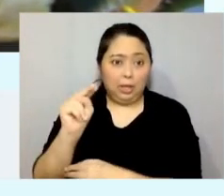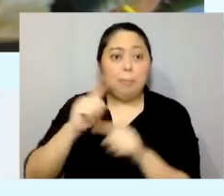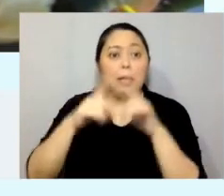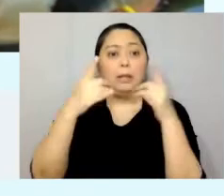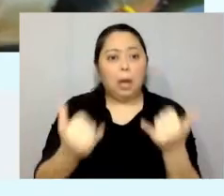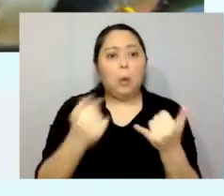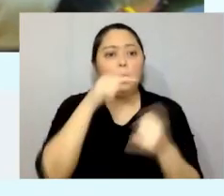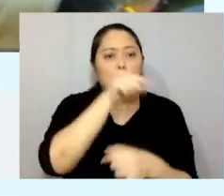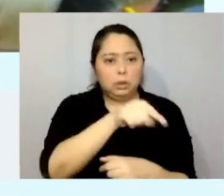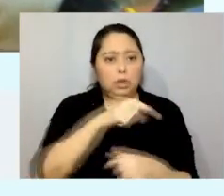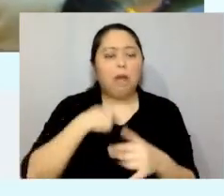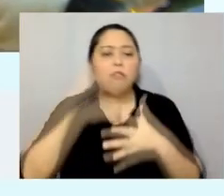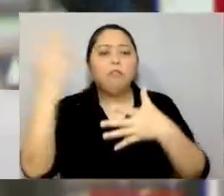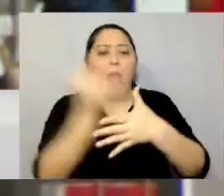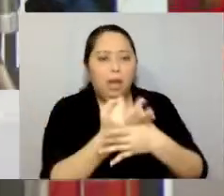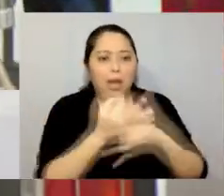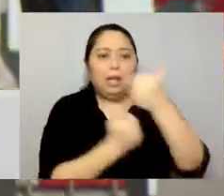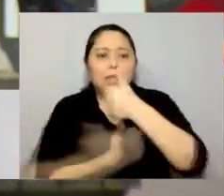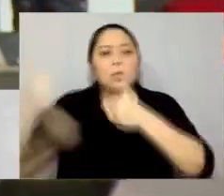plebiscite.